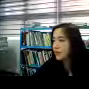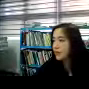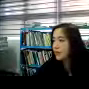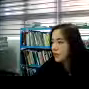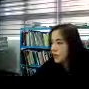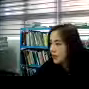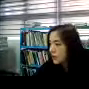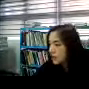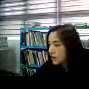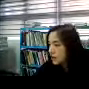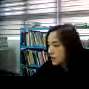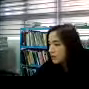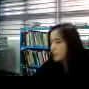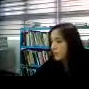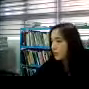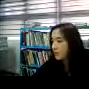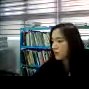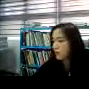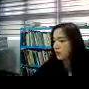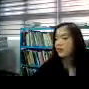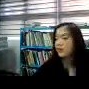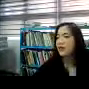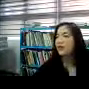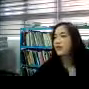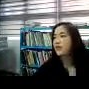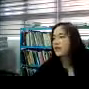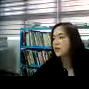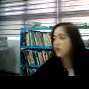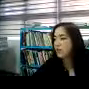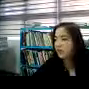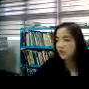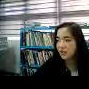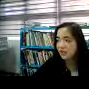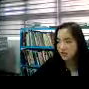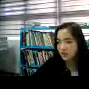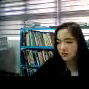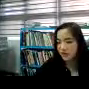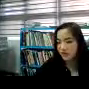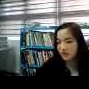nakikita pa rin ba siya? Okay. Ayan.